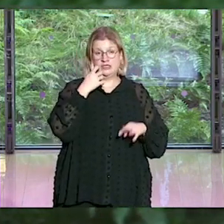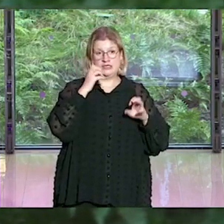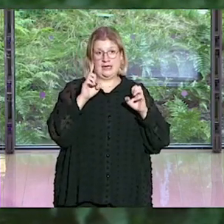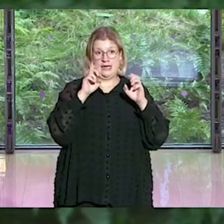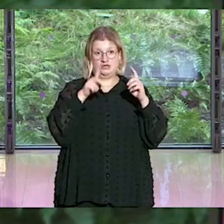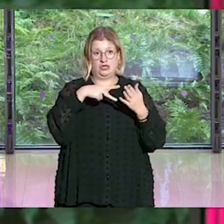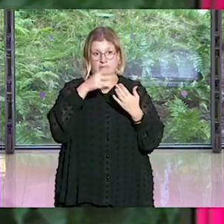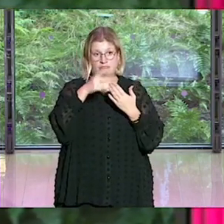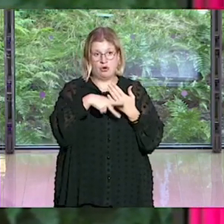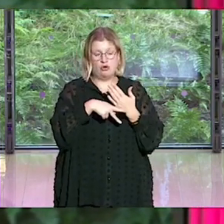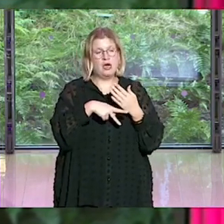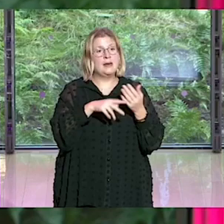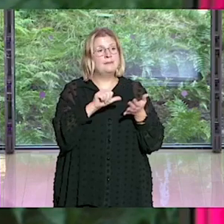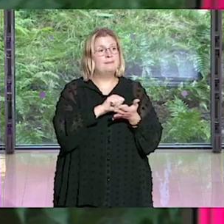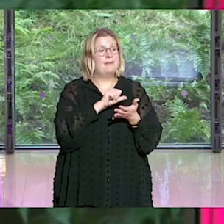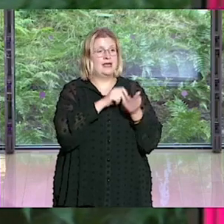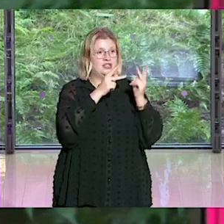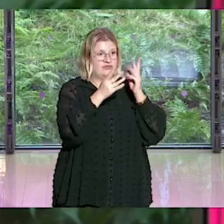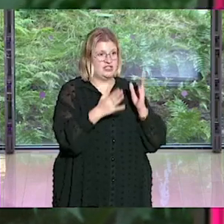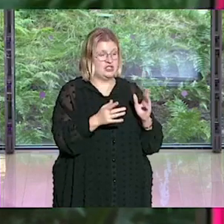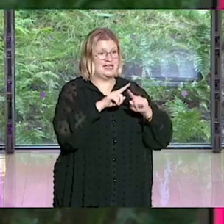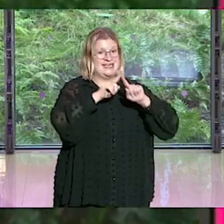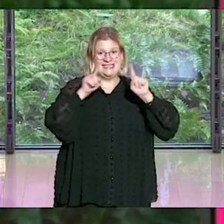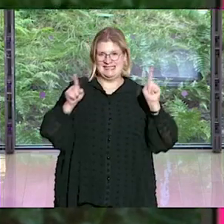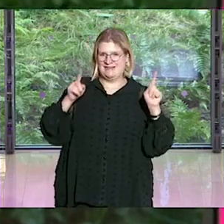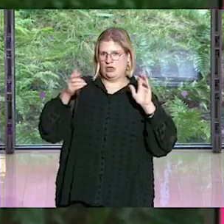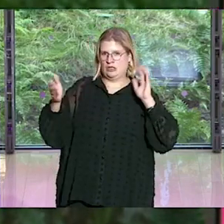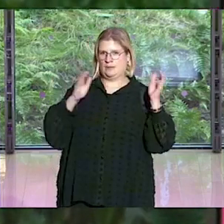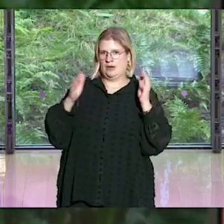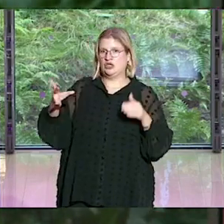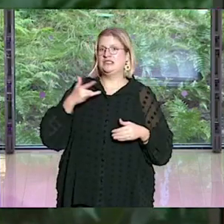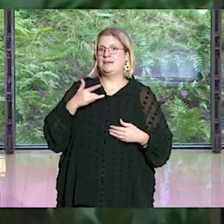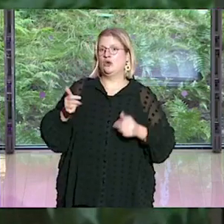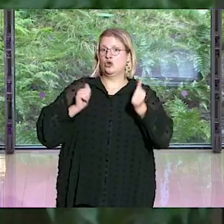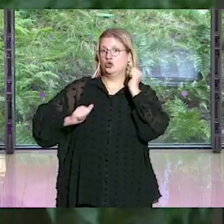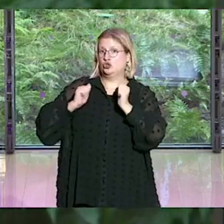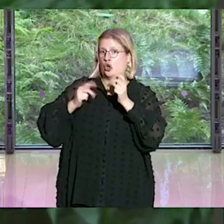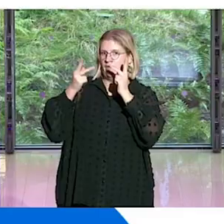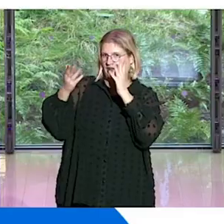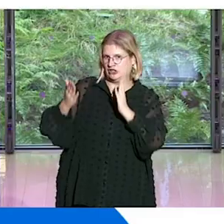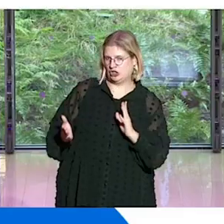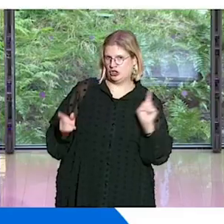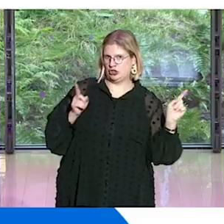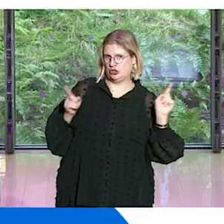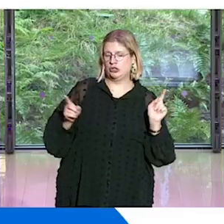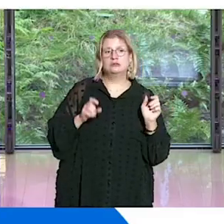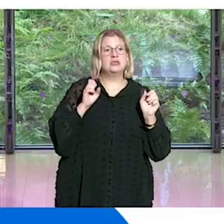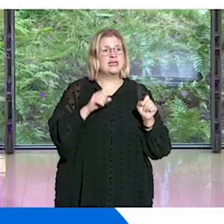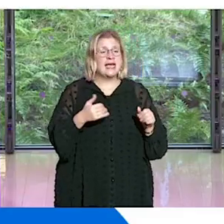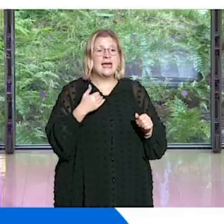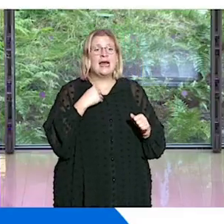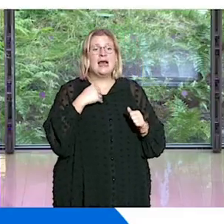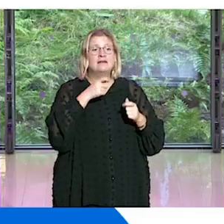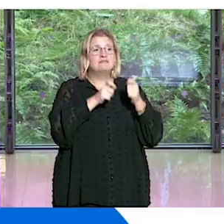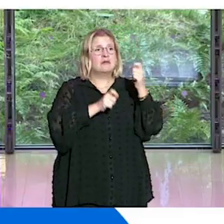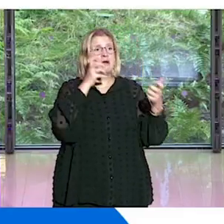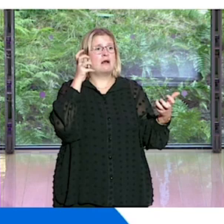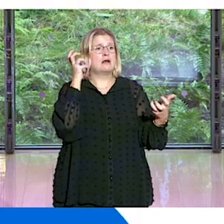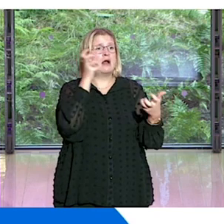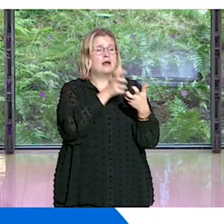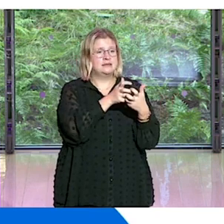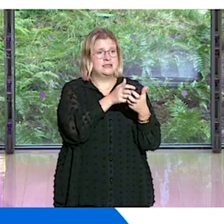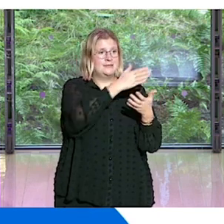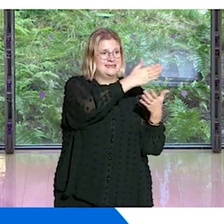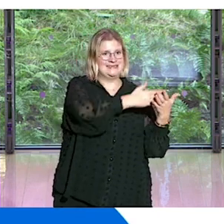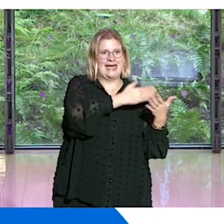education program page visitors differ from your typical show visitors. You can create custom segments in GA4. Again,